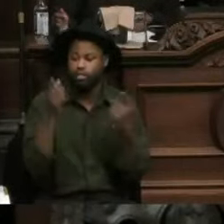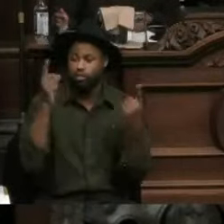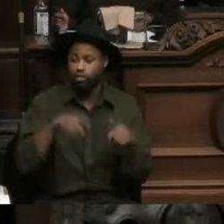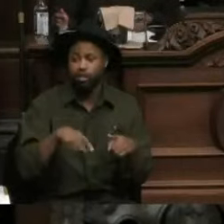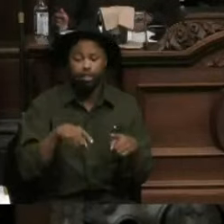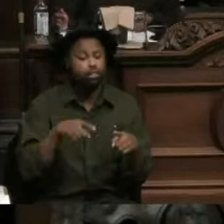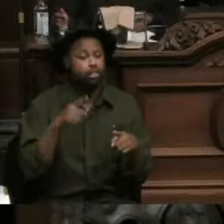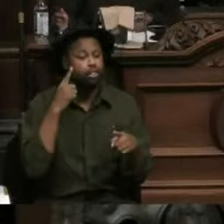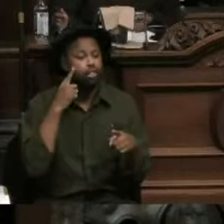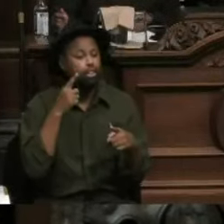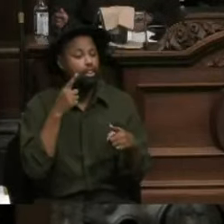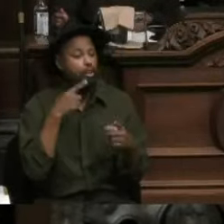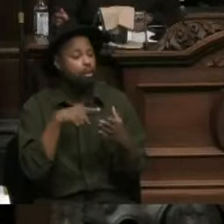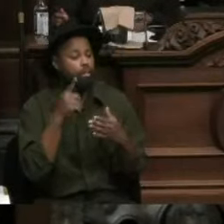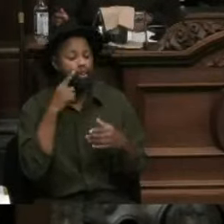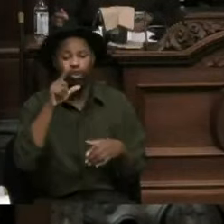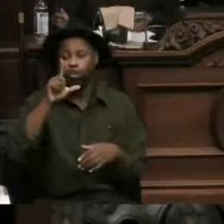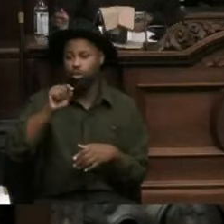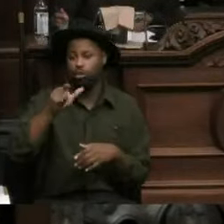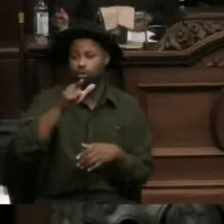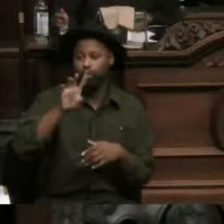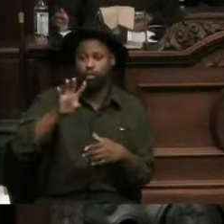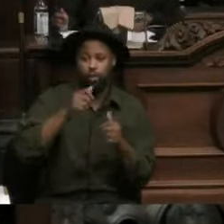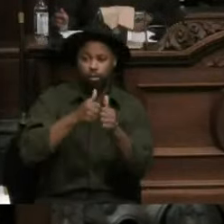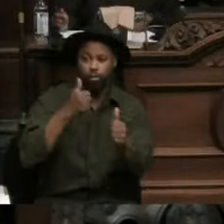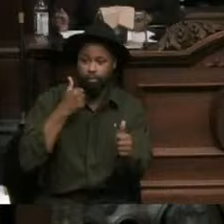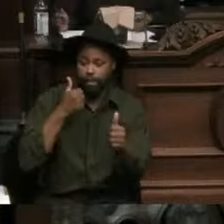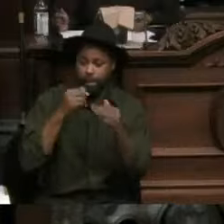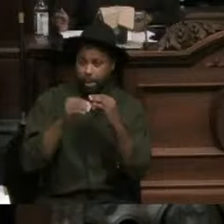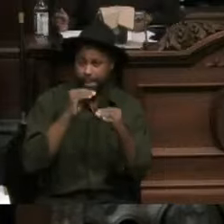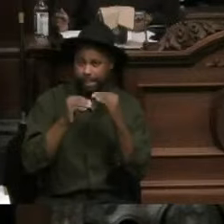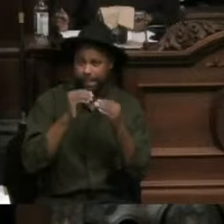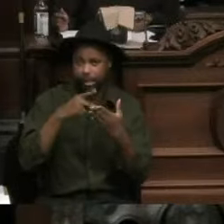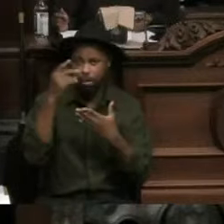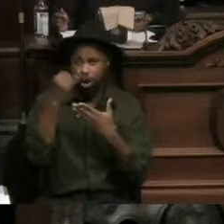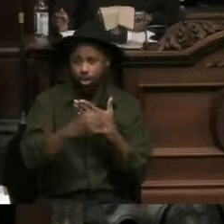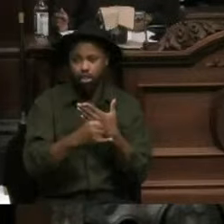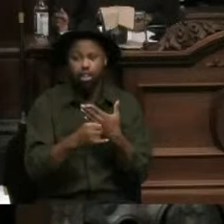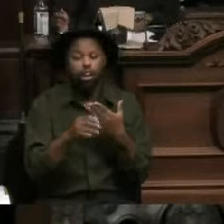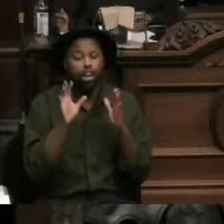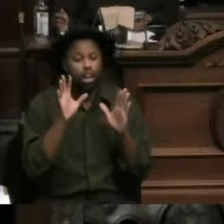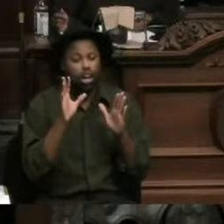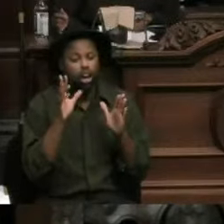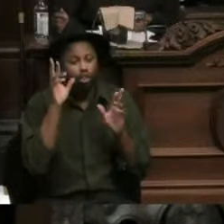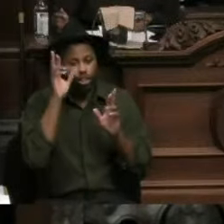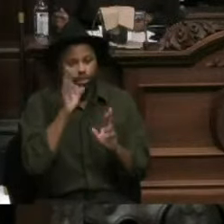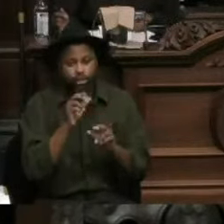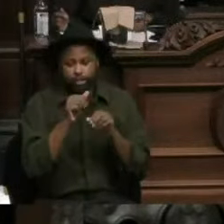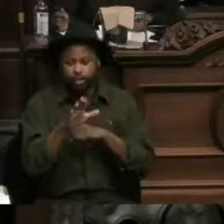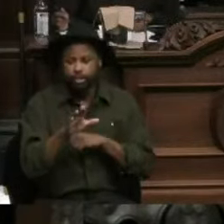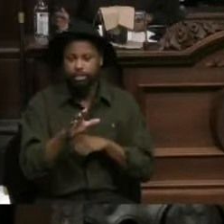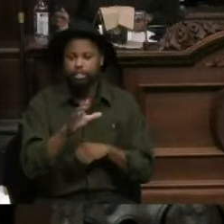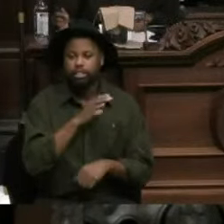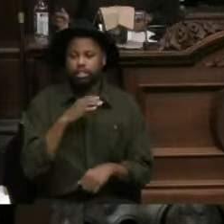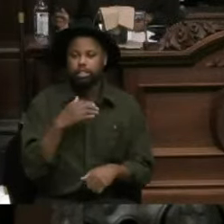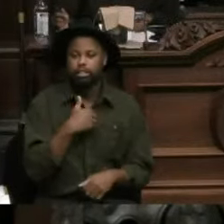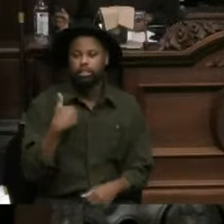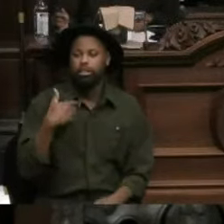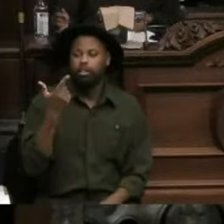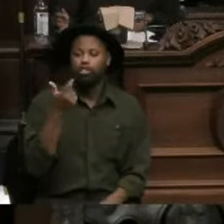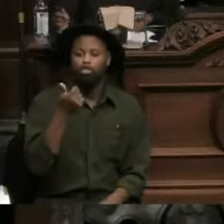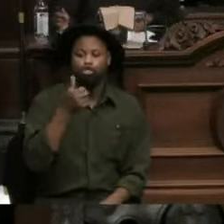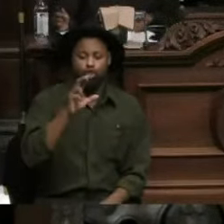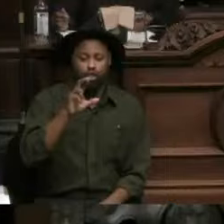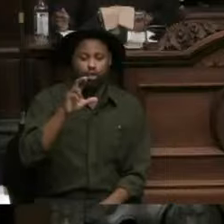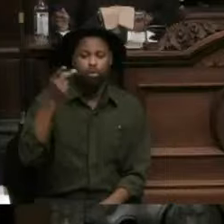with for the 2024 preventive maintenance project. Respectfully submitted by Council Member Dr. Mitch Gruber,